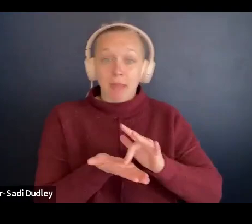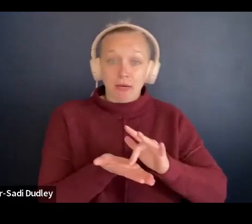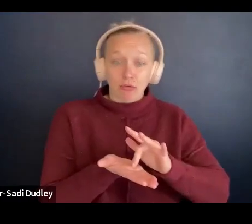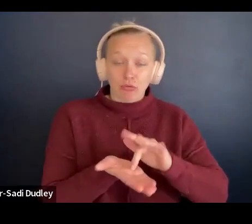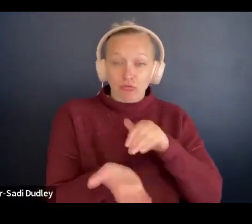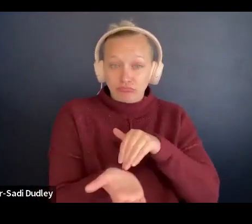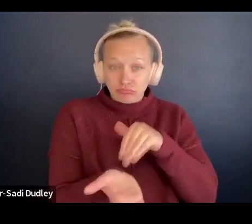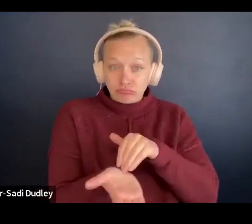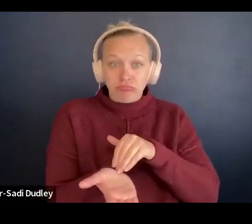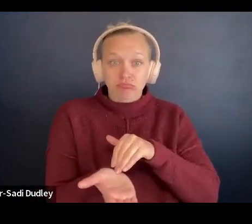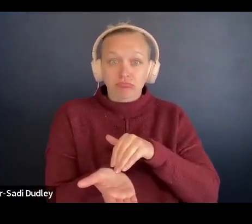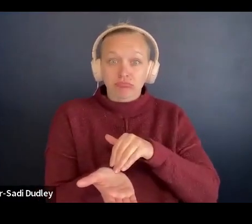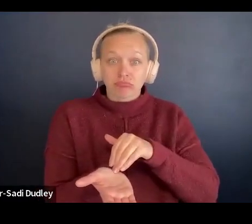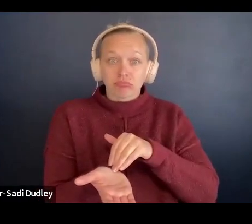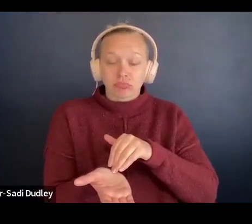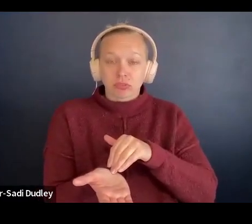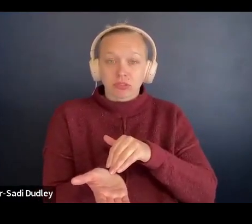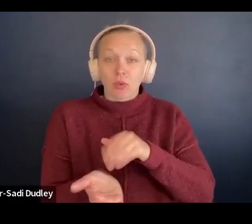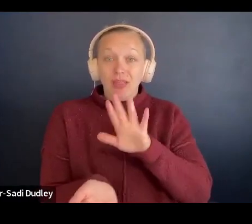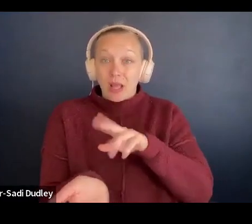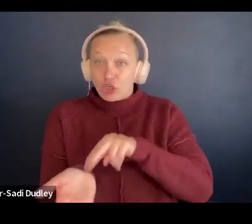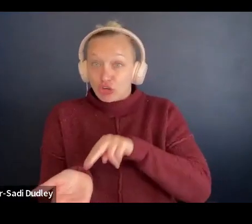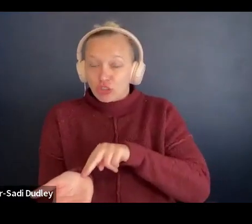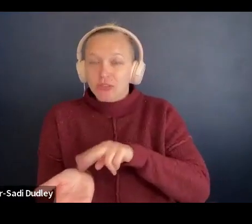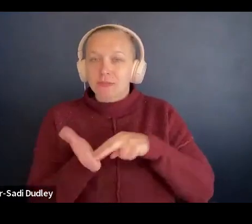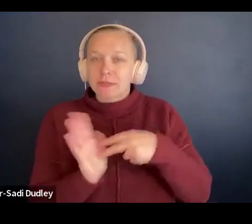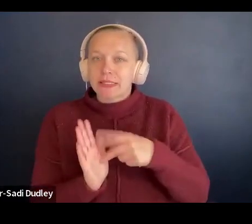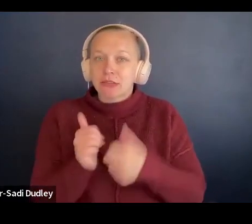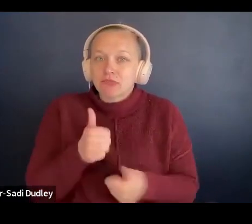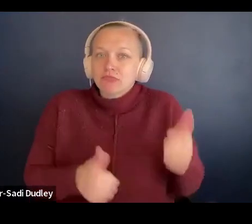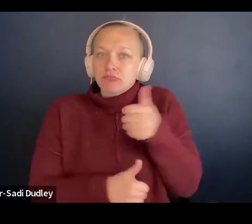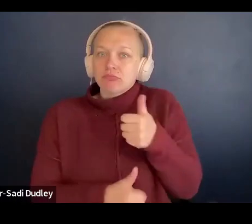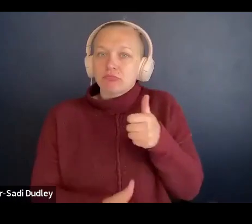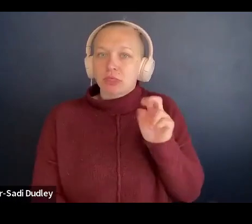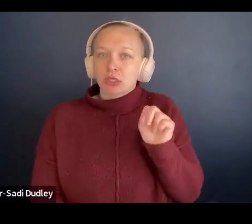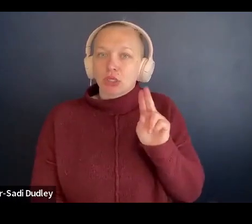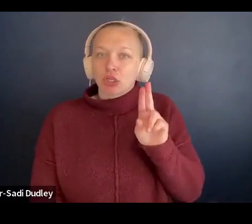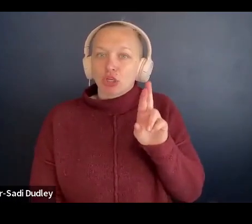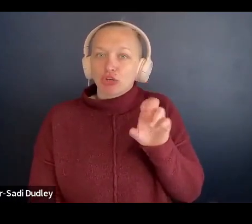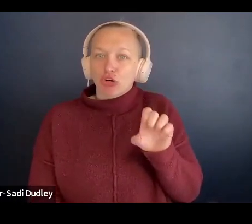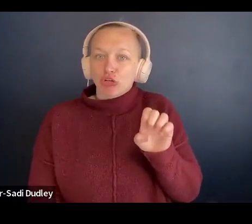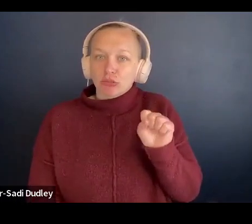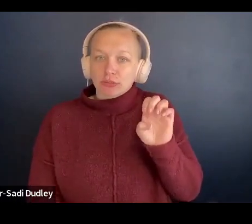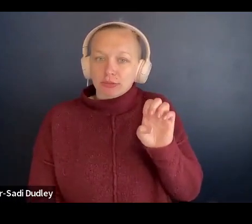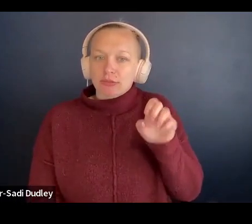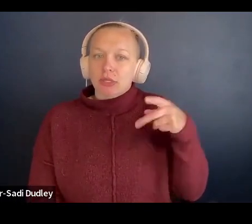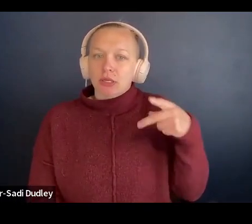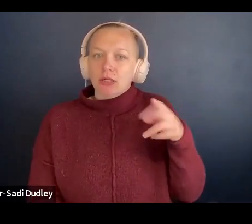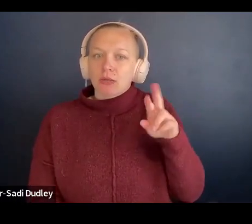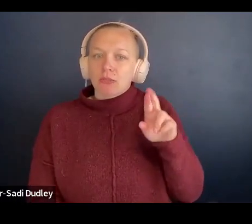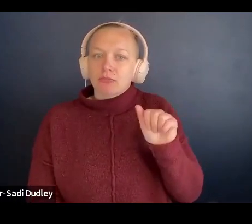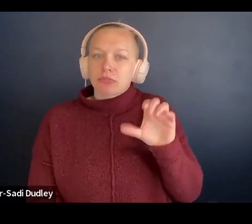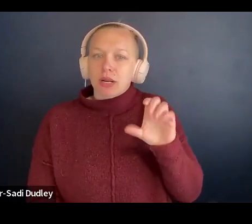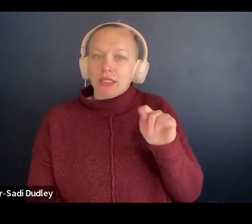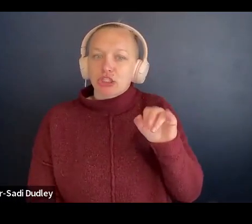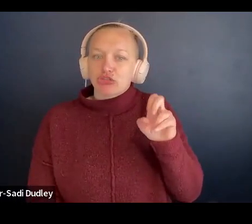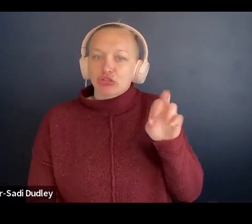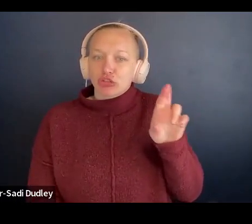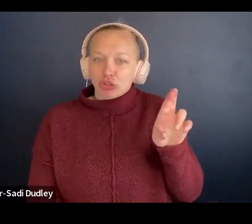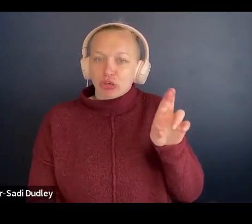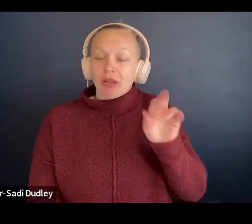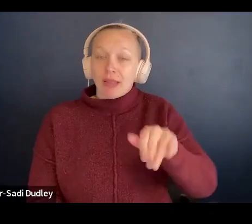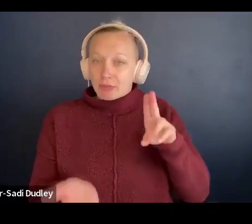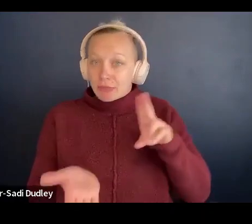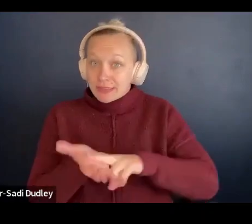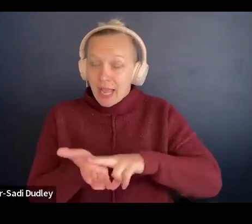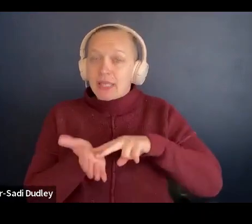post in order for it to be valid. So in the post, as you'll see on the next slide, it includes the DNR